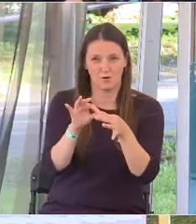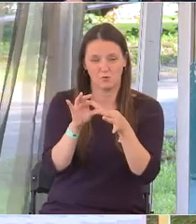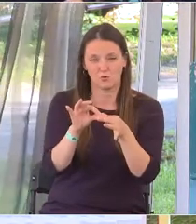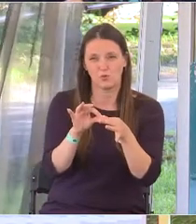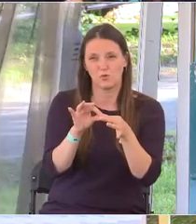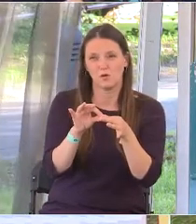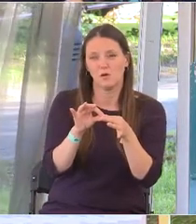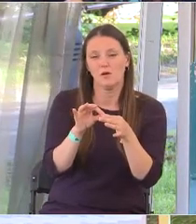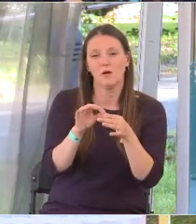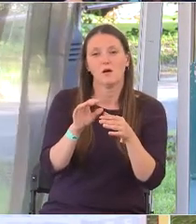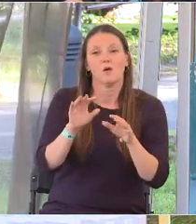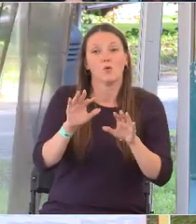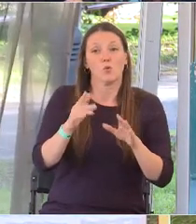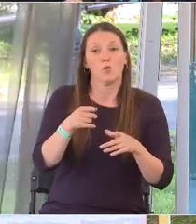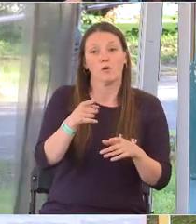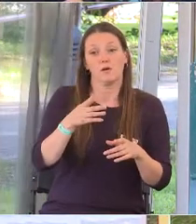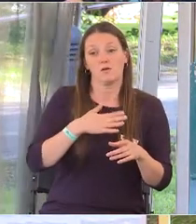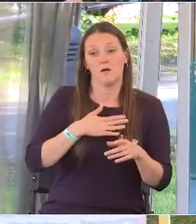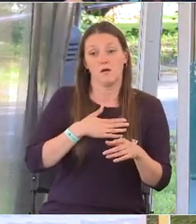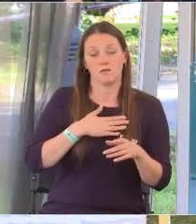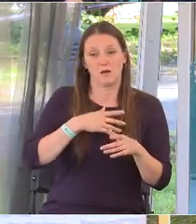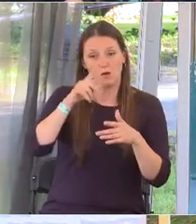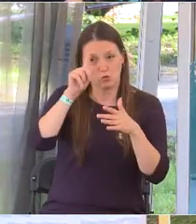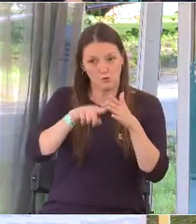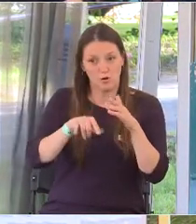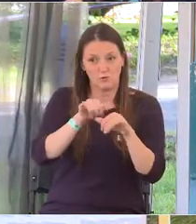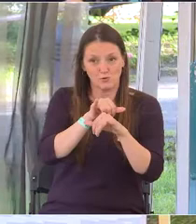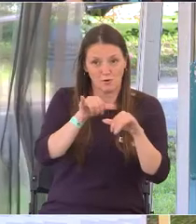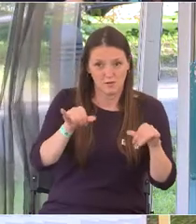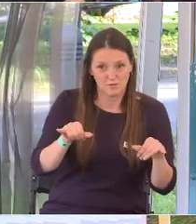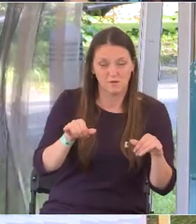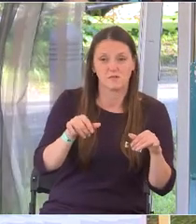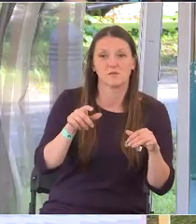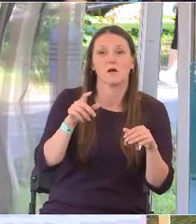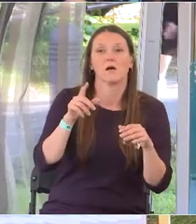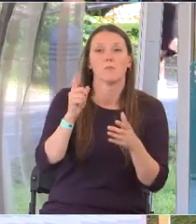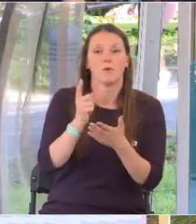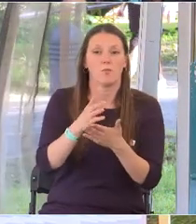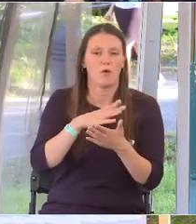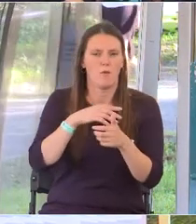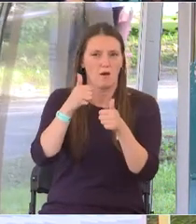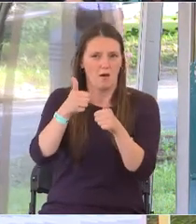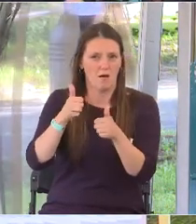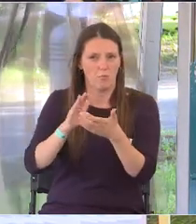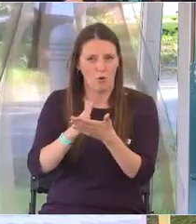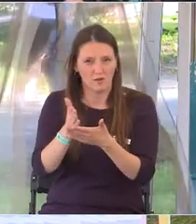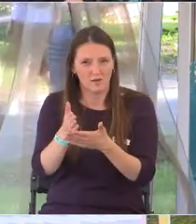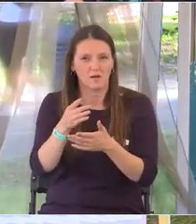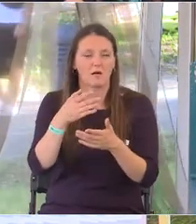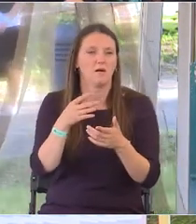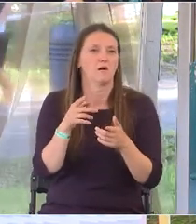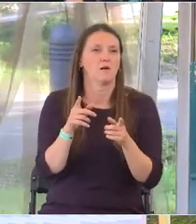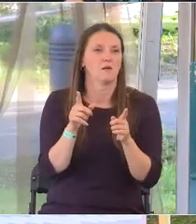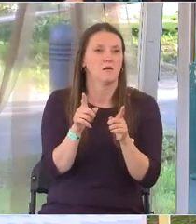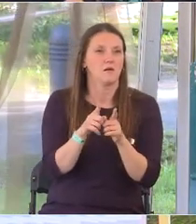order to have trust, you have to have good policy, but also the society has to be cohesive, which means pretty much that there is